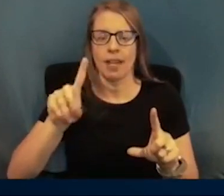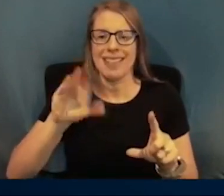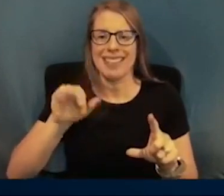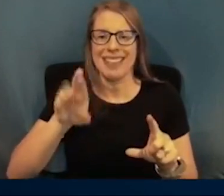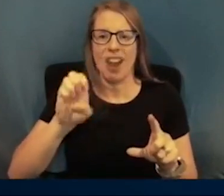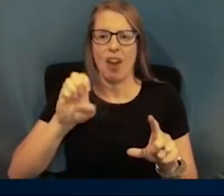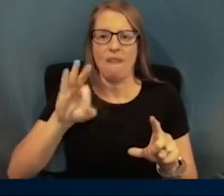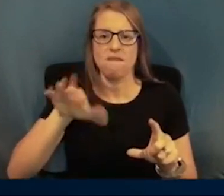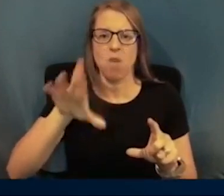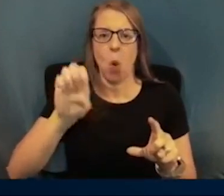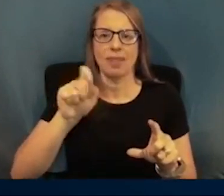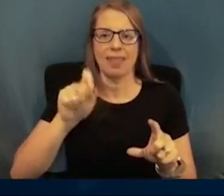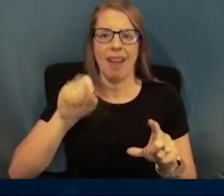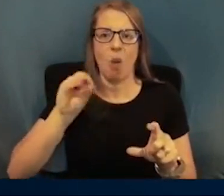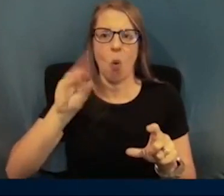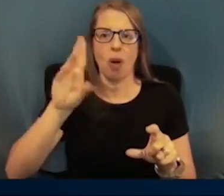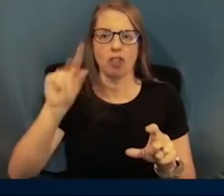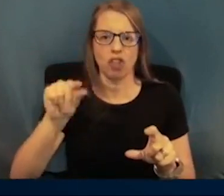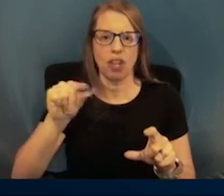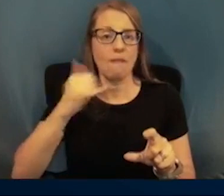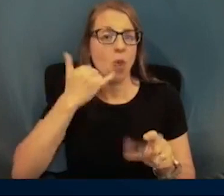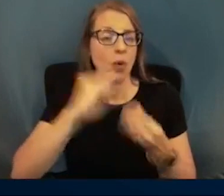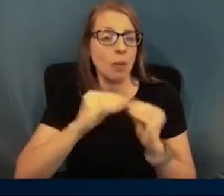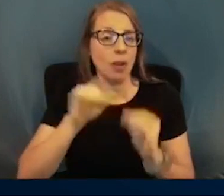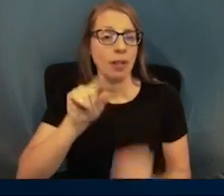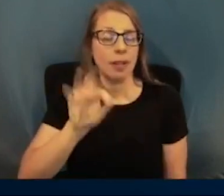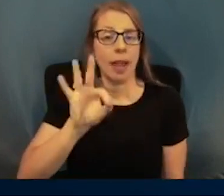covidcareforce.org. Our phone number there,